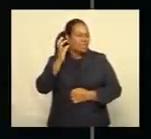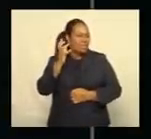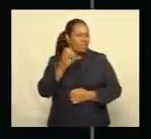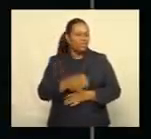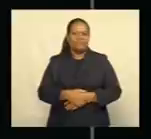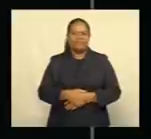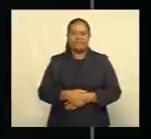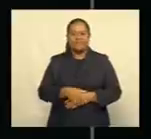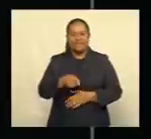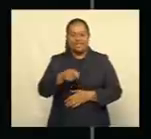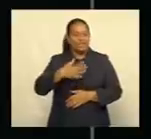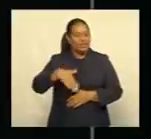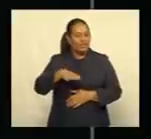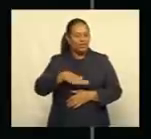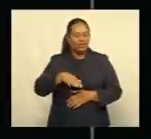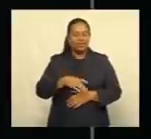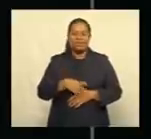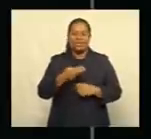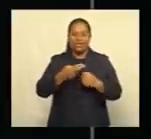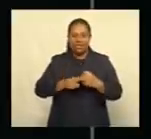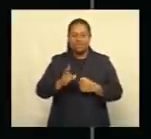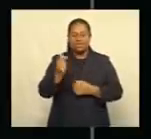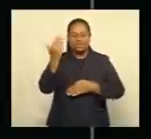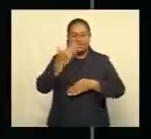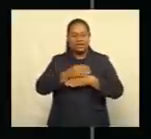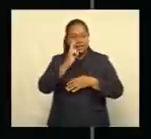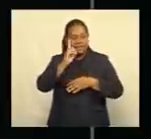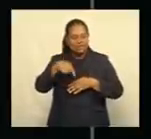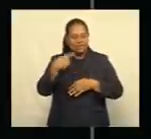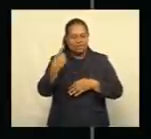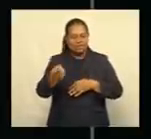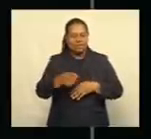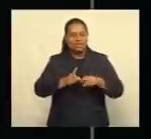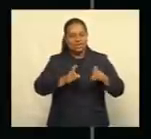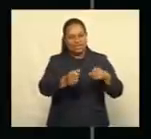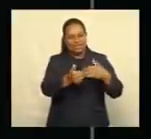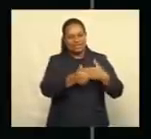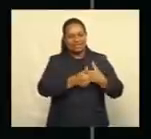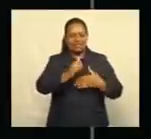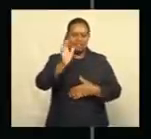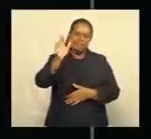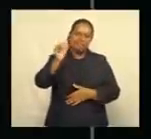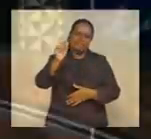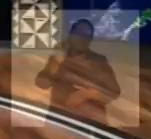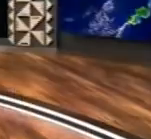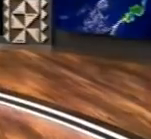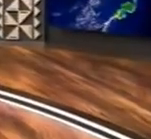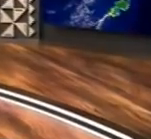That's your news tonight. I'll see you again tomorrow. Until then, stay safe. Modemanda.